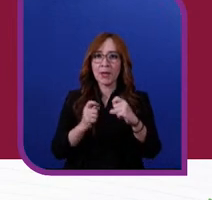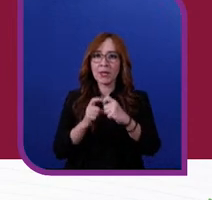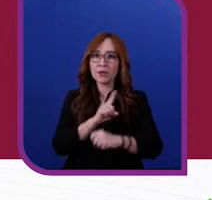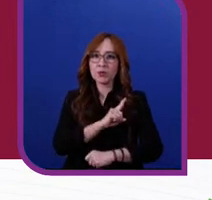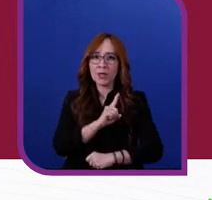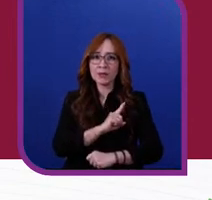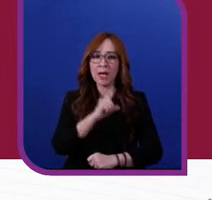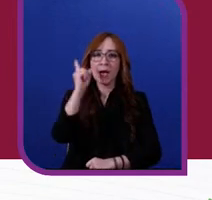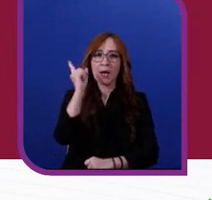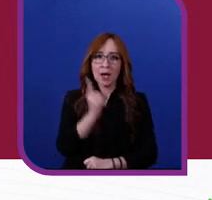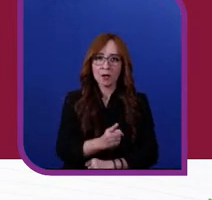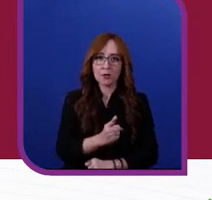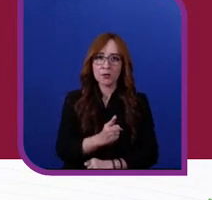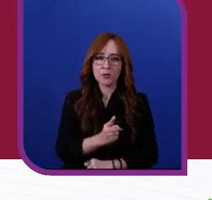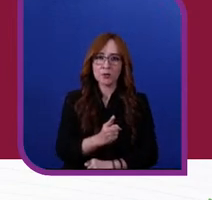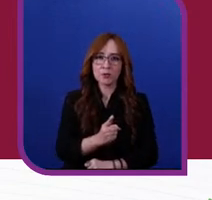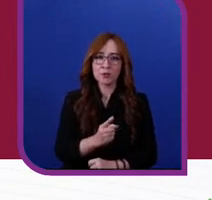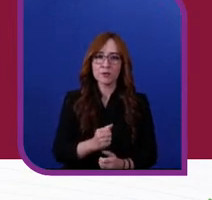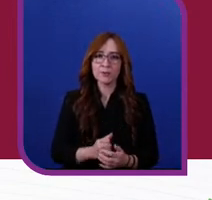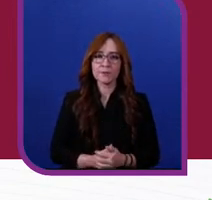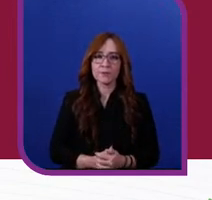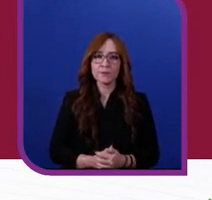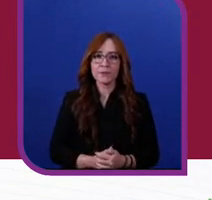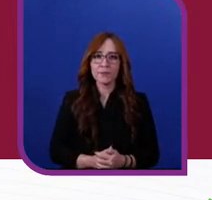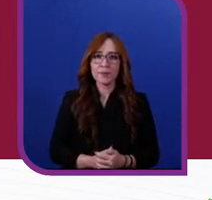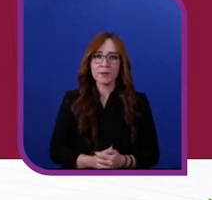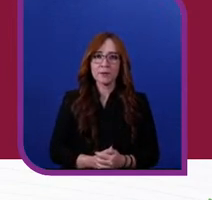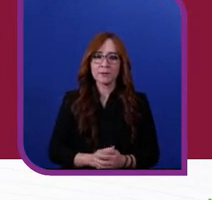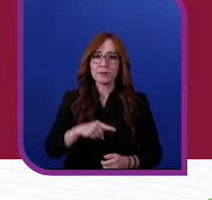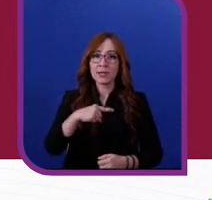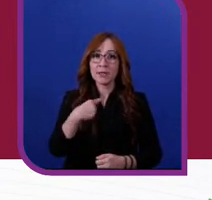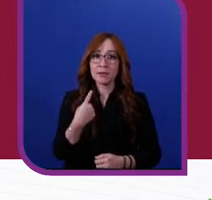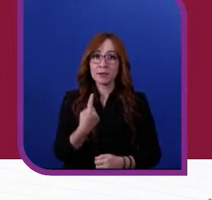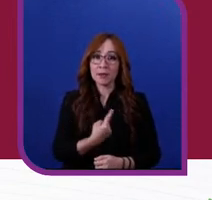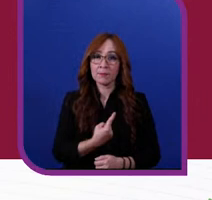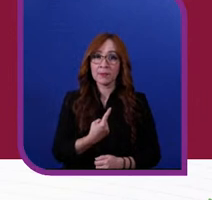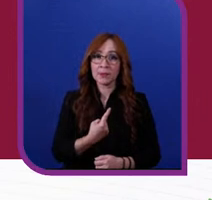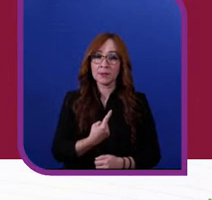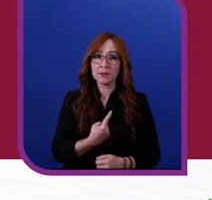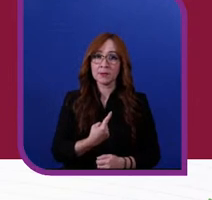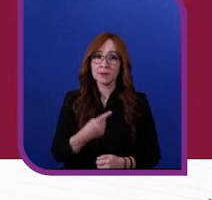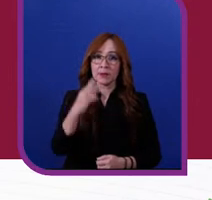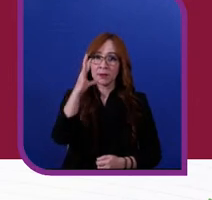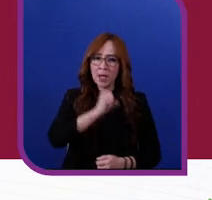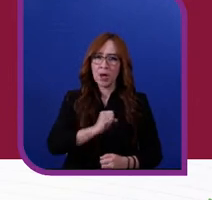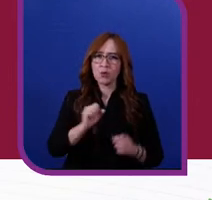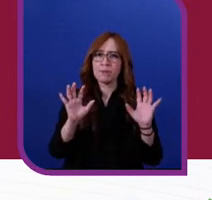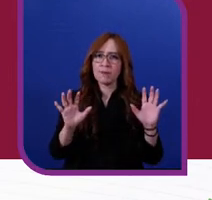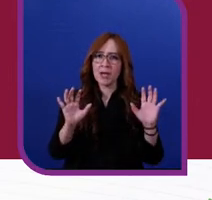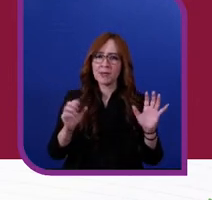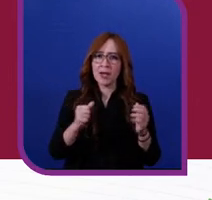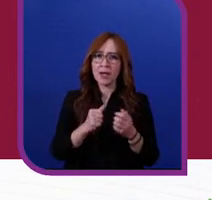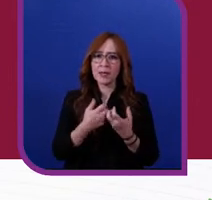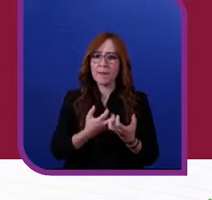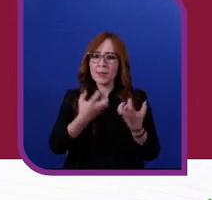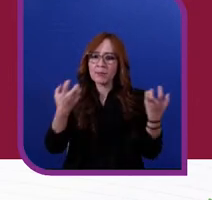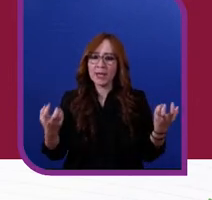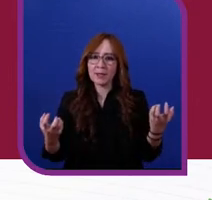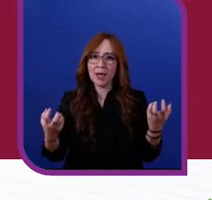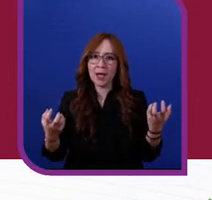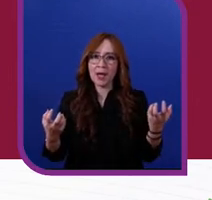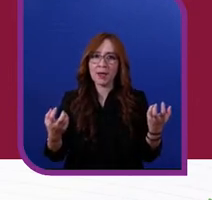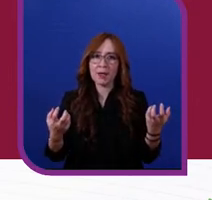and we see the gap is quite large kami move to the next